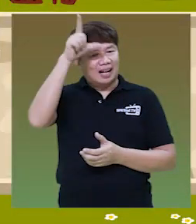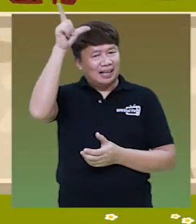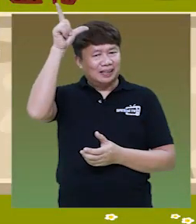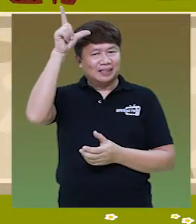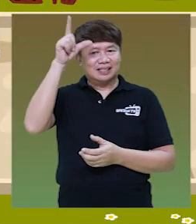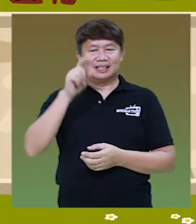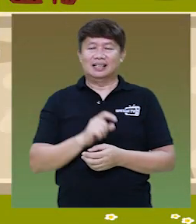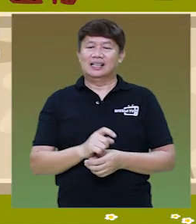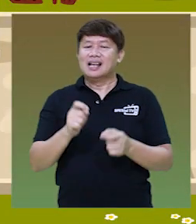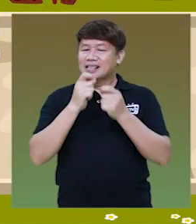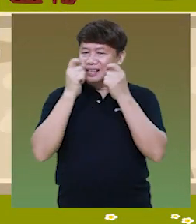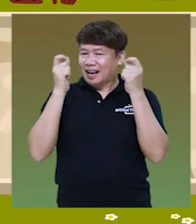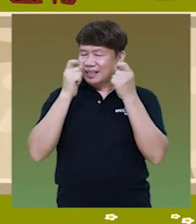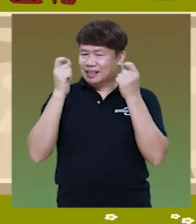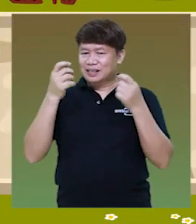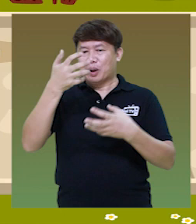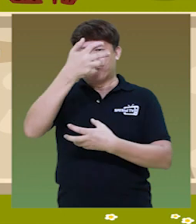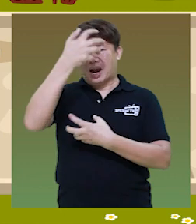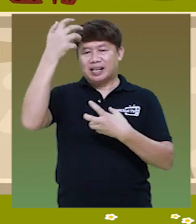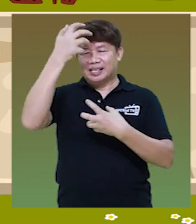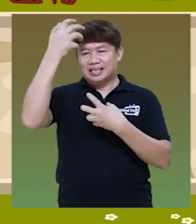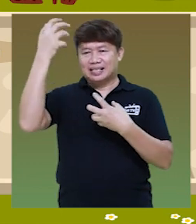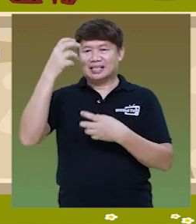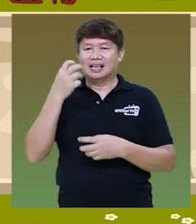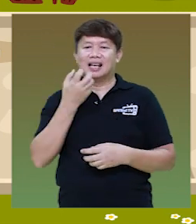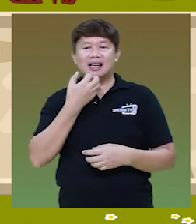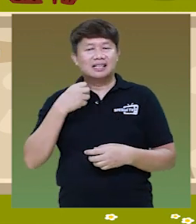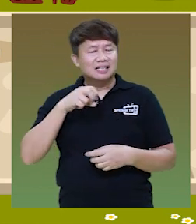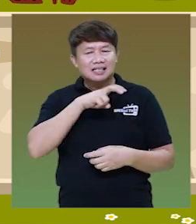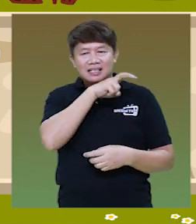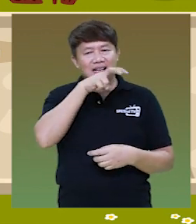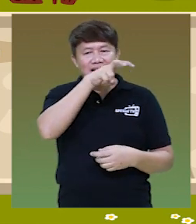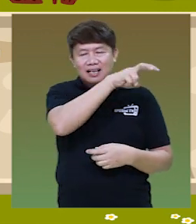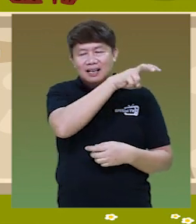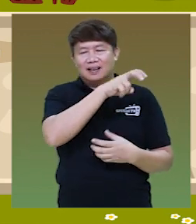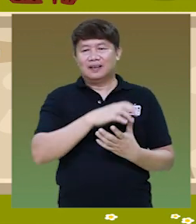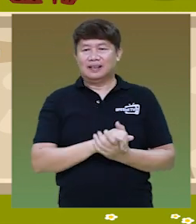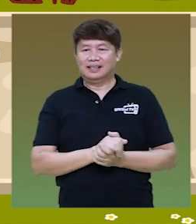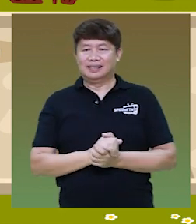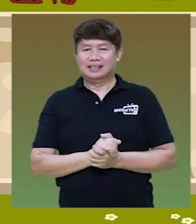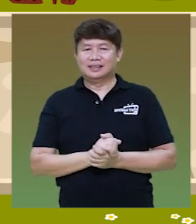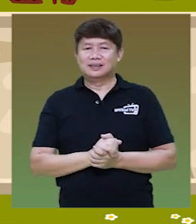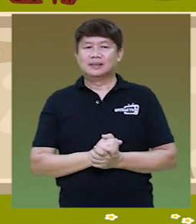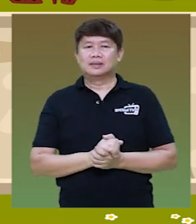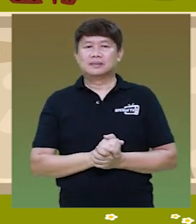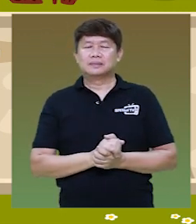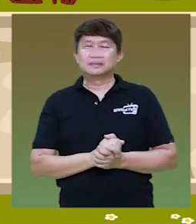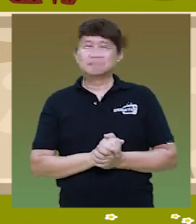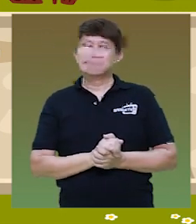Lions, tigers, monkeys, and snakes.